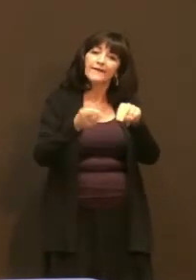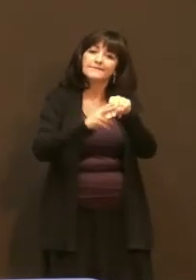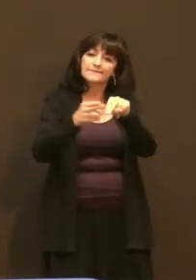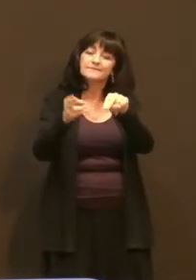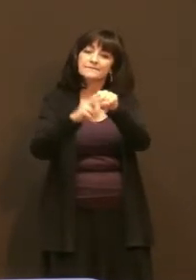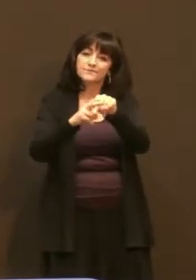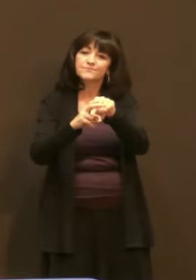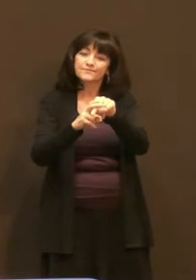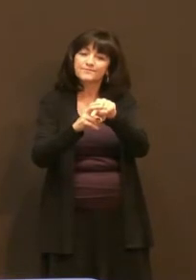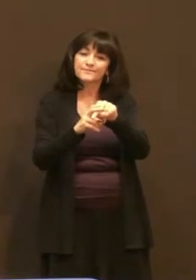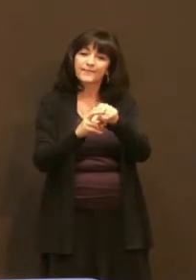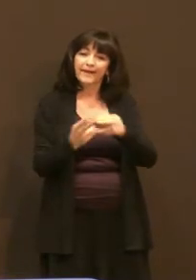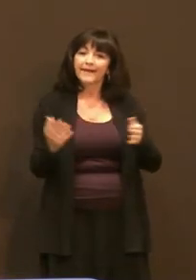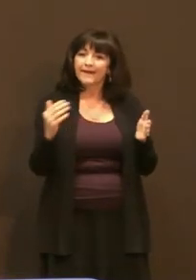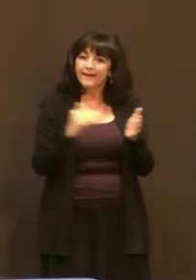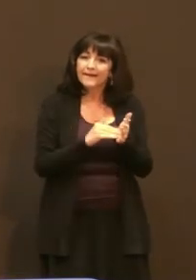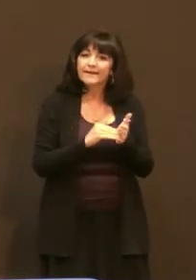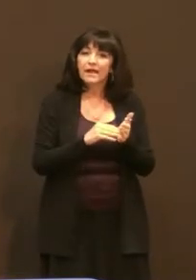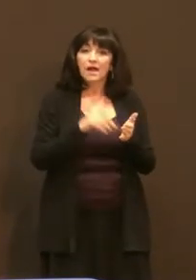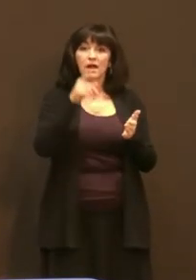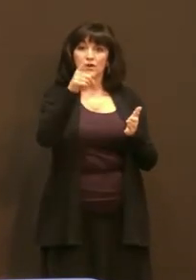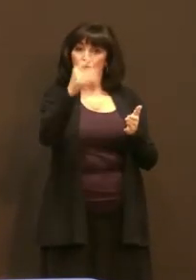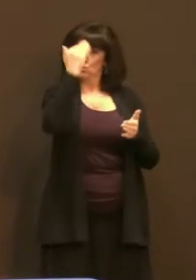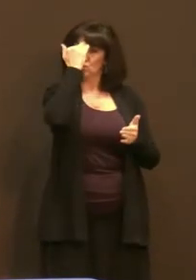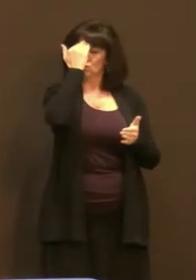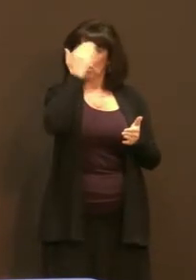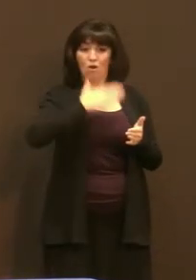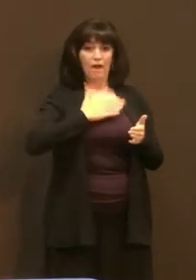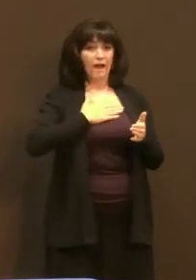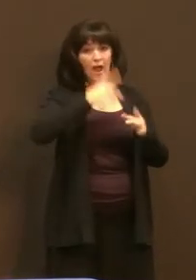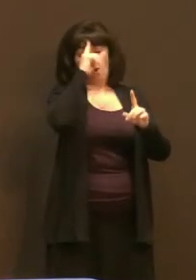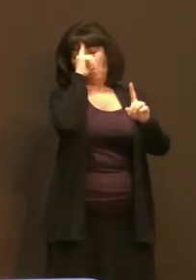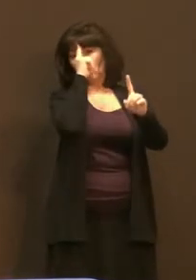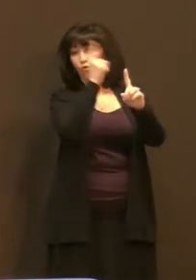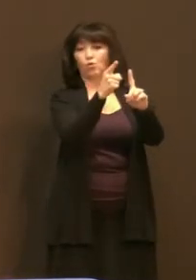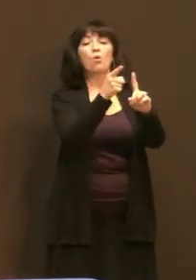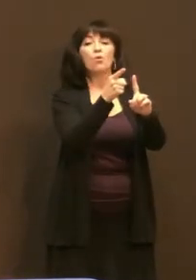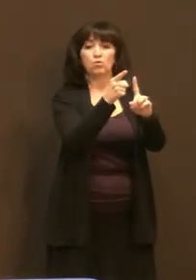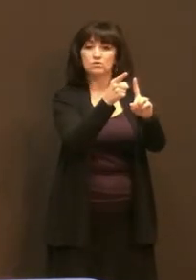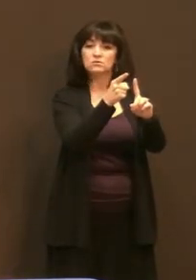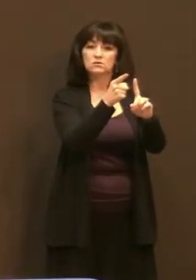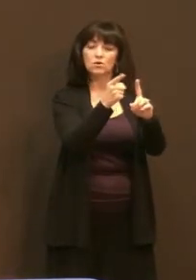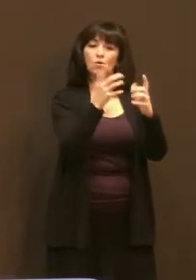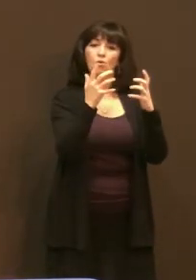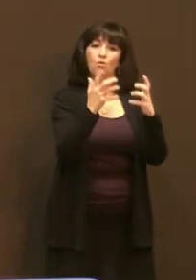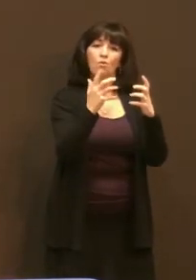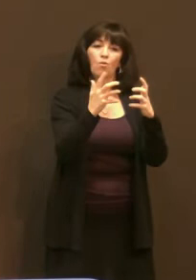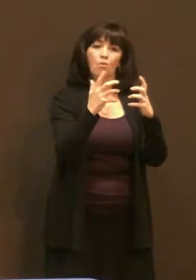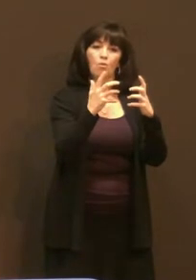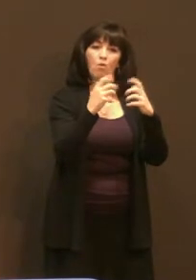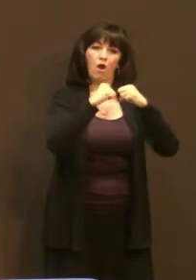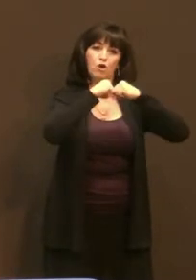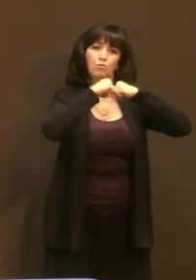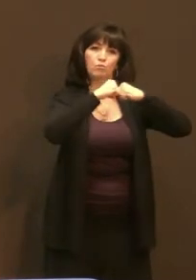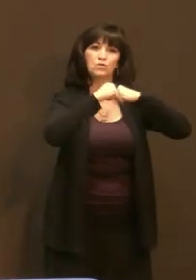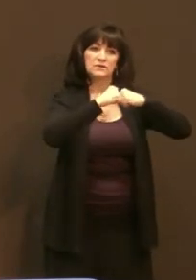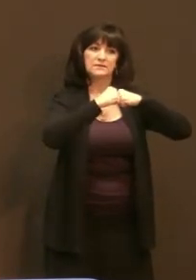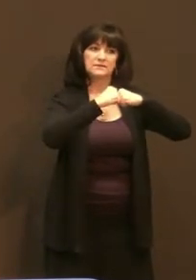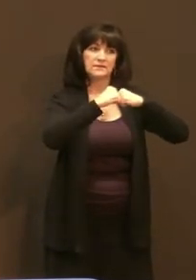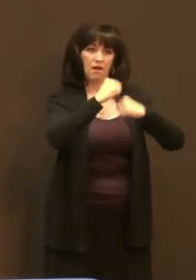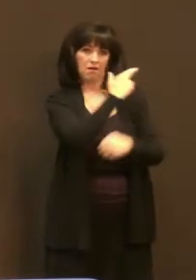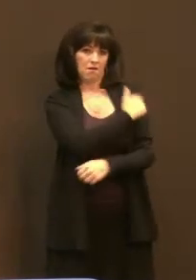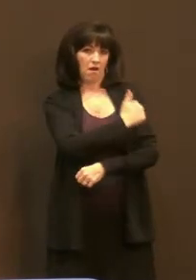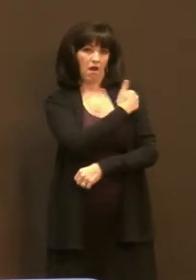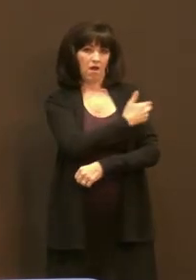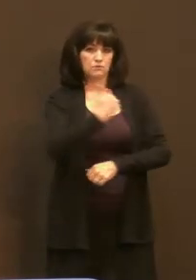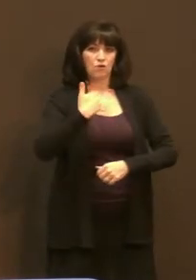again, if you think about the overall objective, which is to protect that that hospital capacity, so